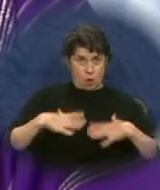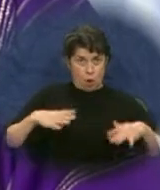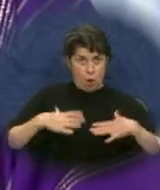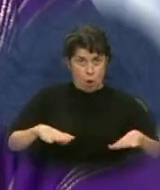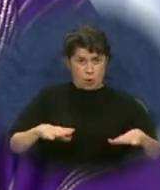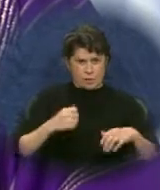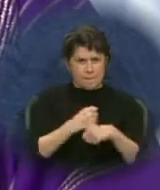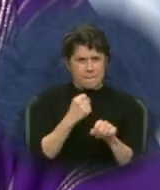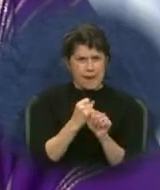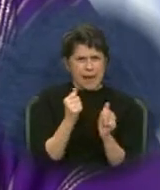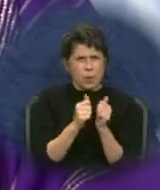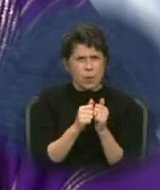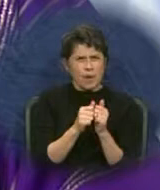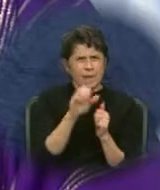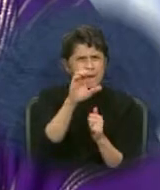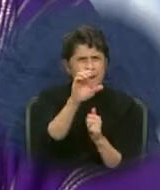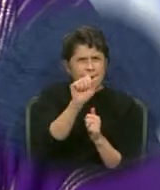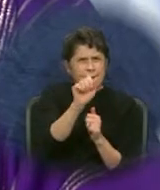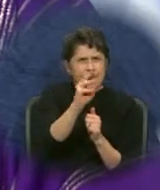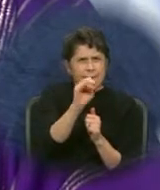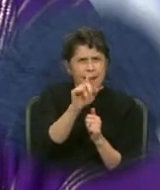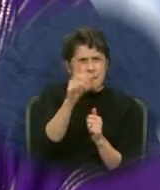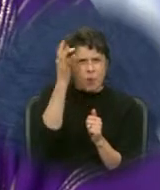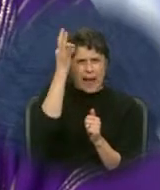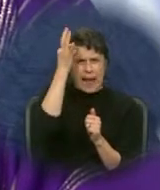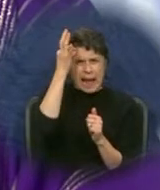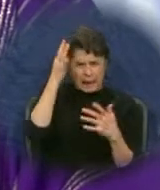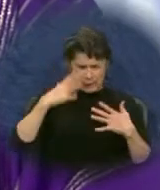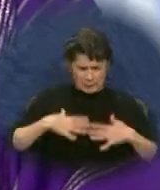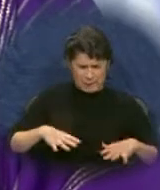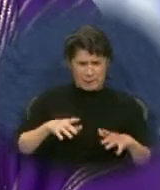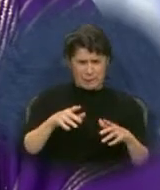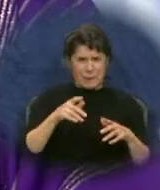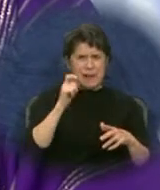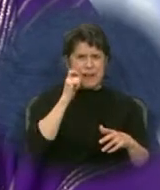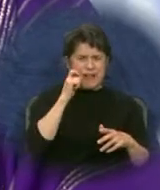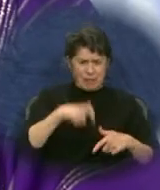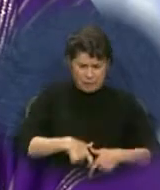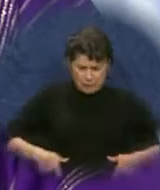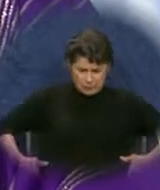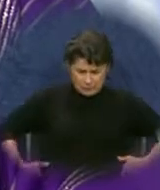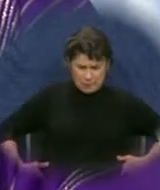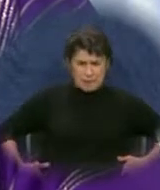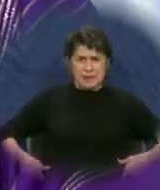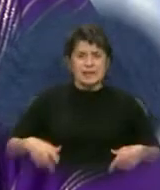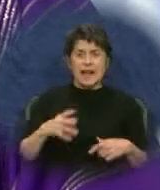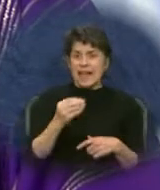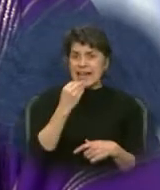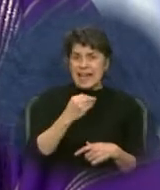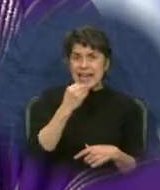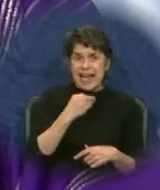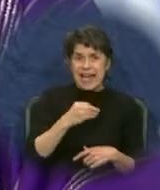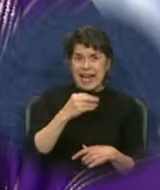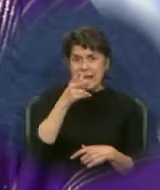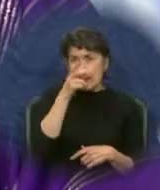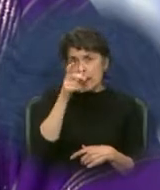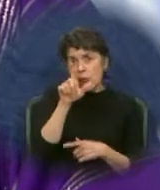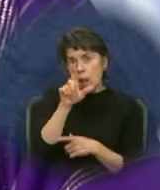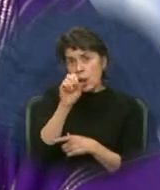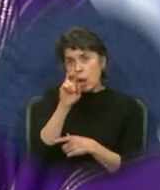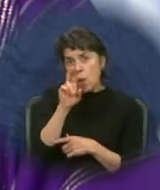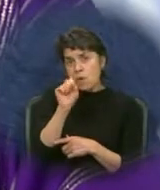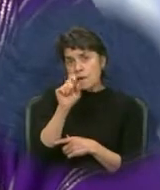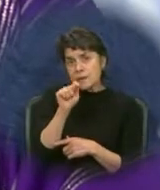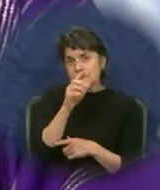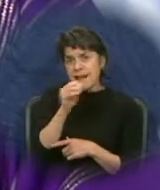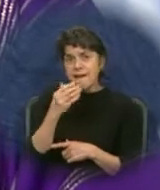waist. He fed on locusts and wild honey. And this is what he proclaimed: "One mightier than I is coming after